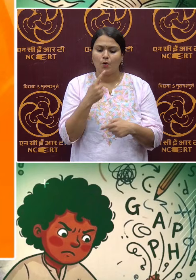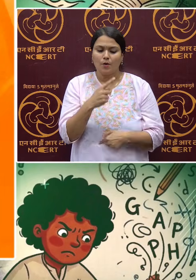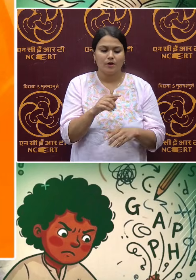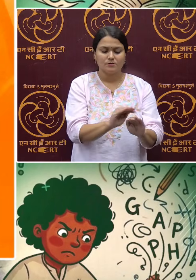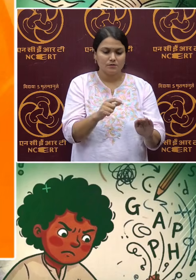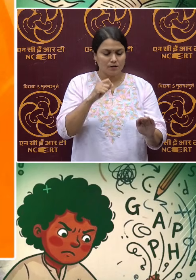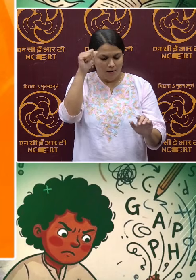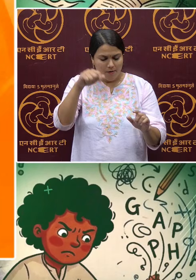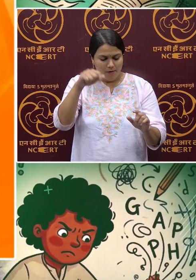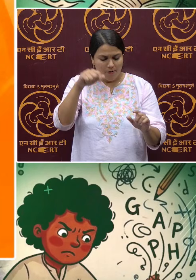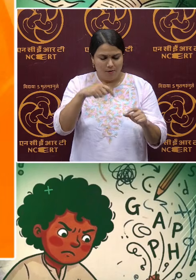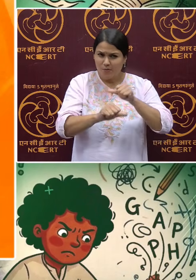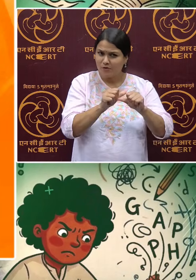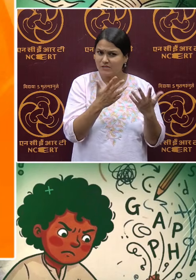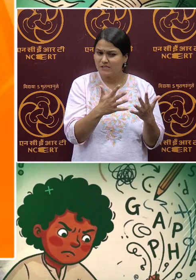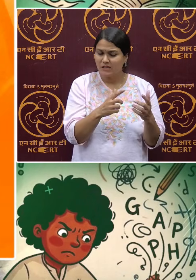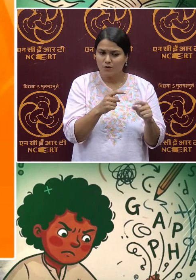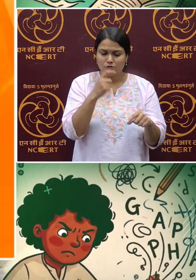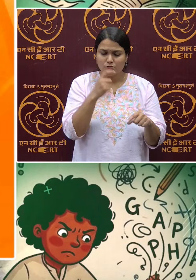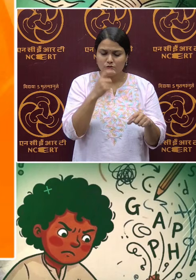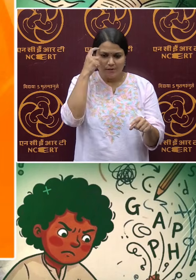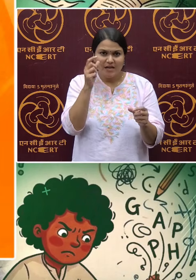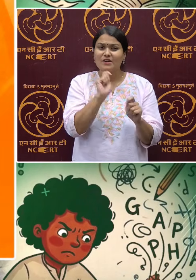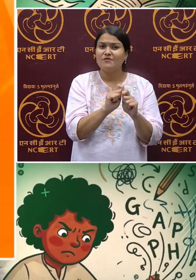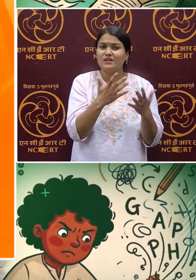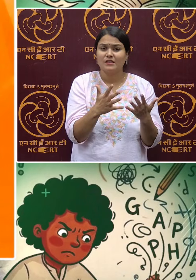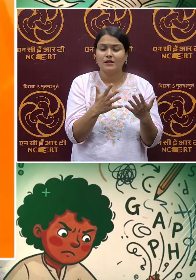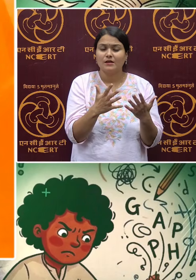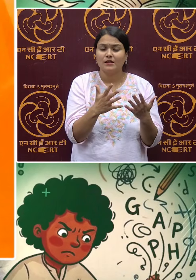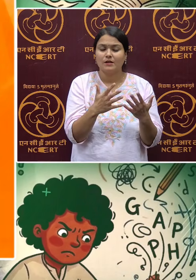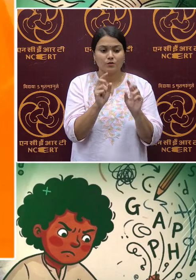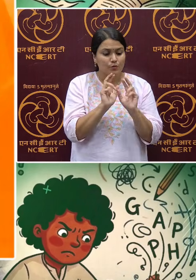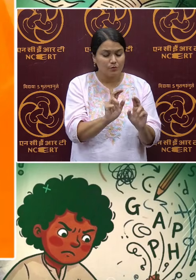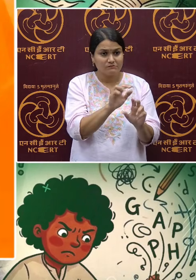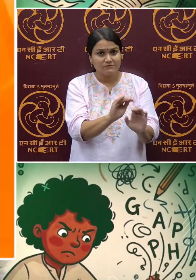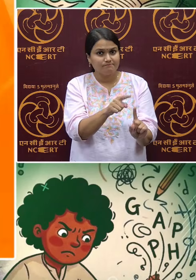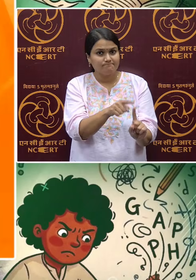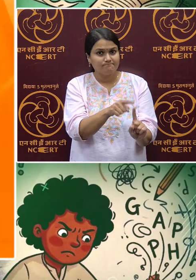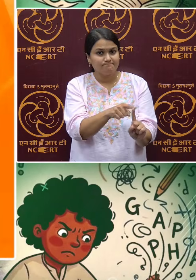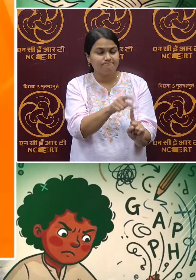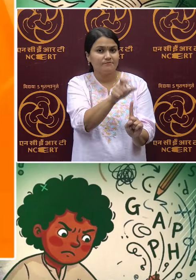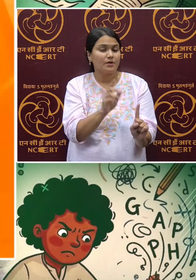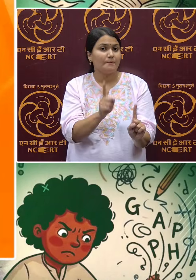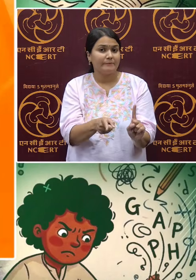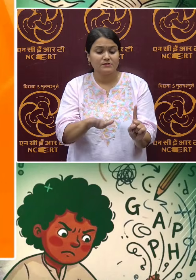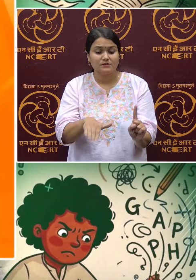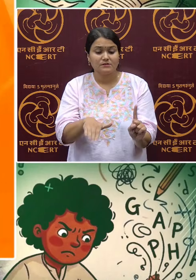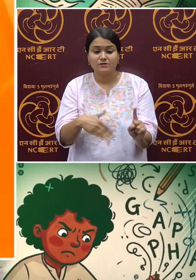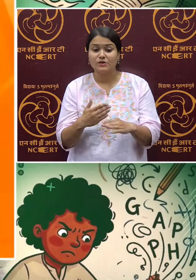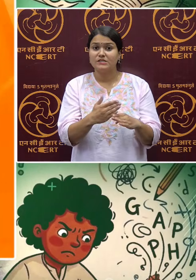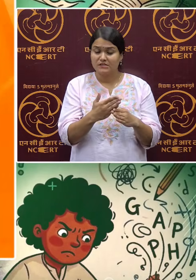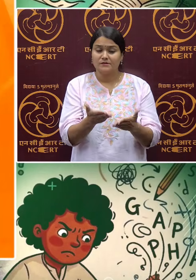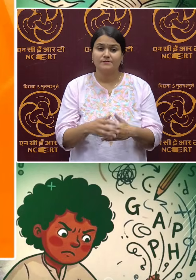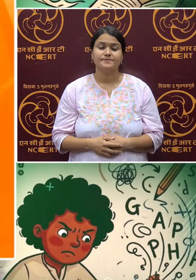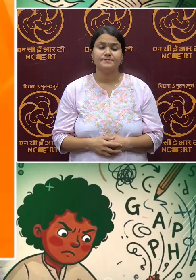processing. You have to look at the highlights of strength the child exhibits. Now, can we see that slide on visual perception? And I will